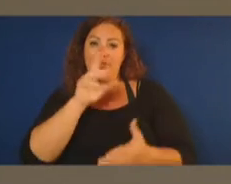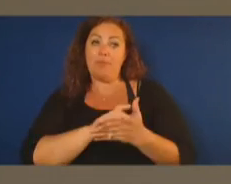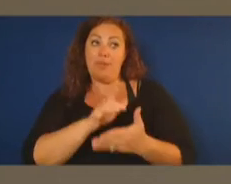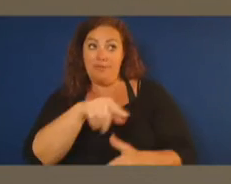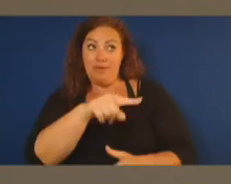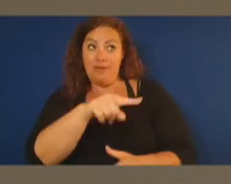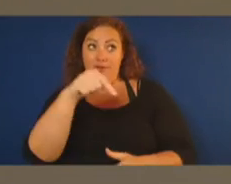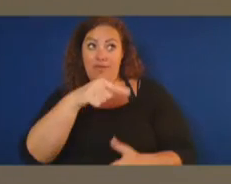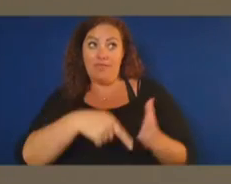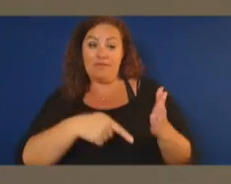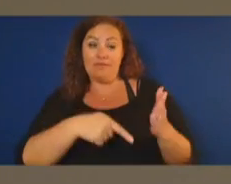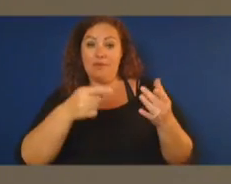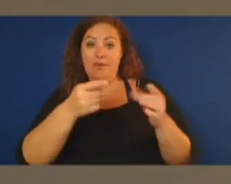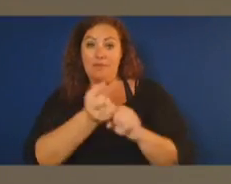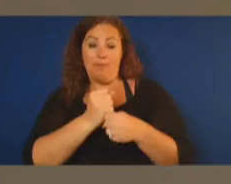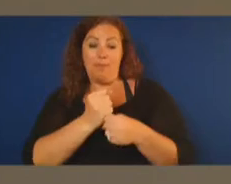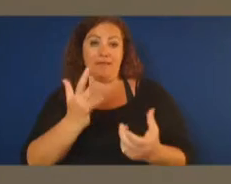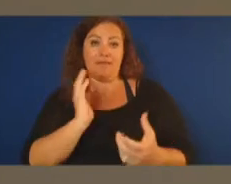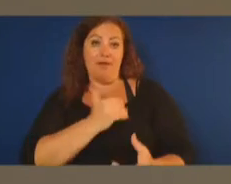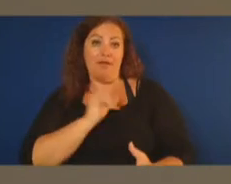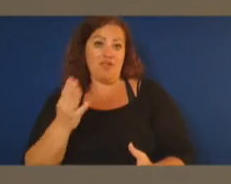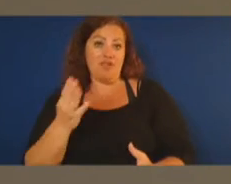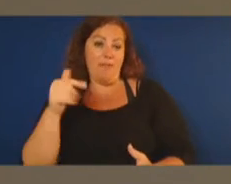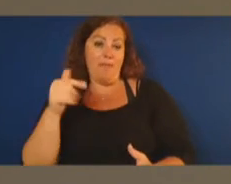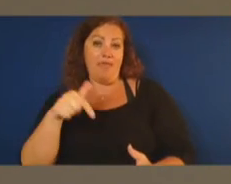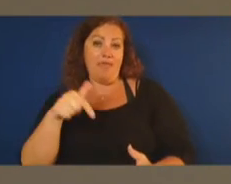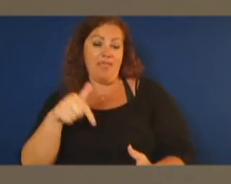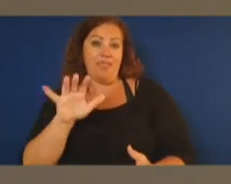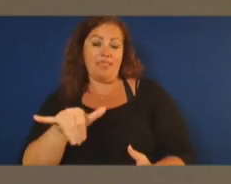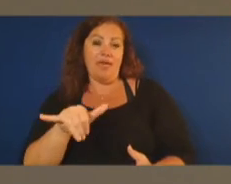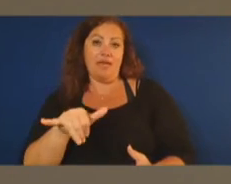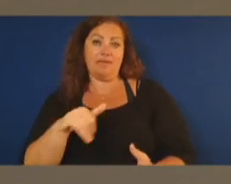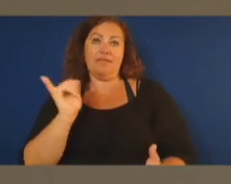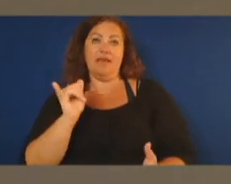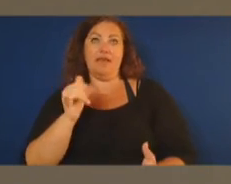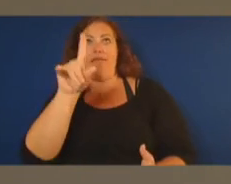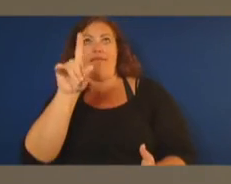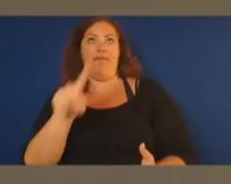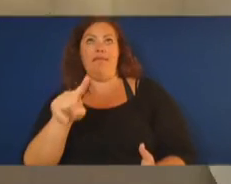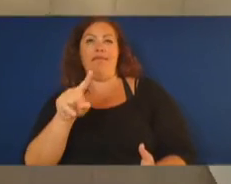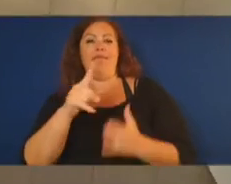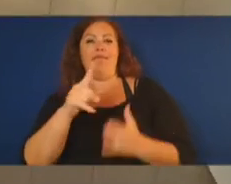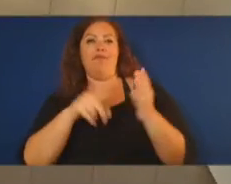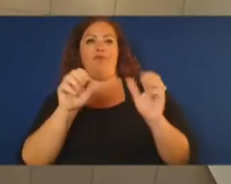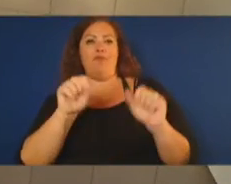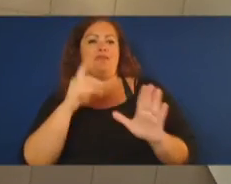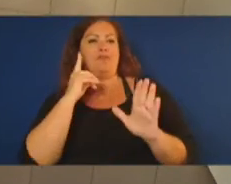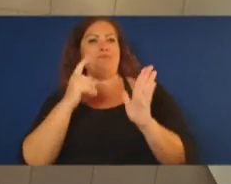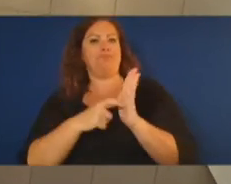what makes you know our job this is an exclamation point on on what we get to